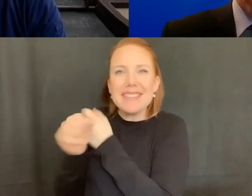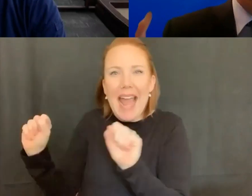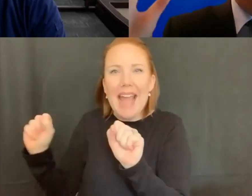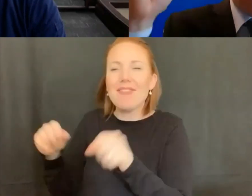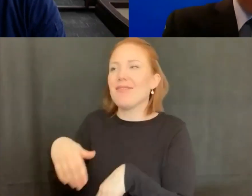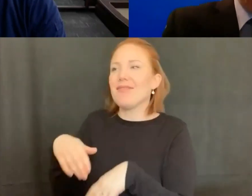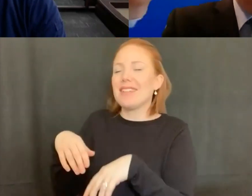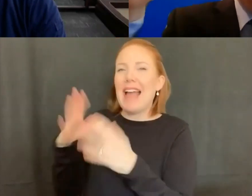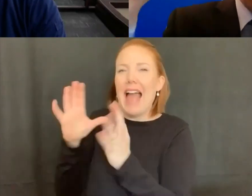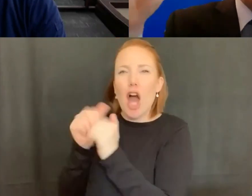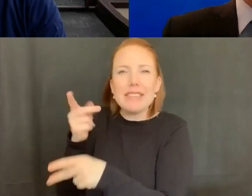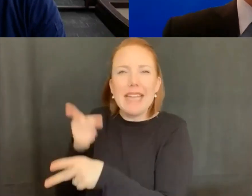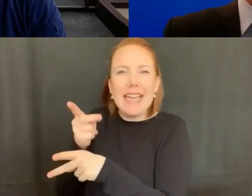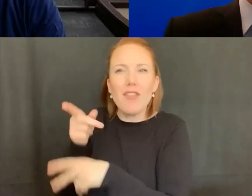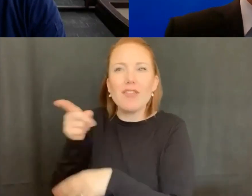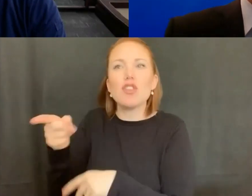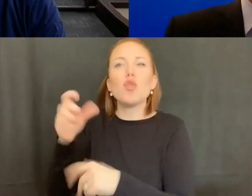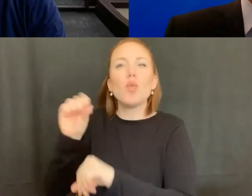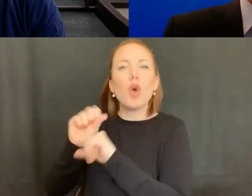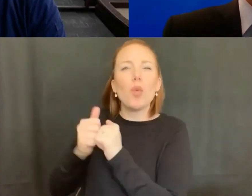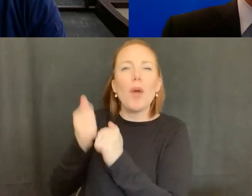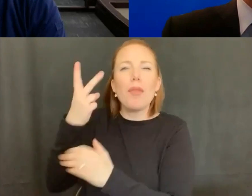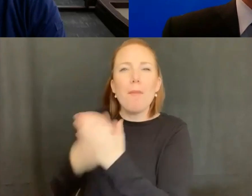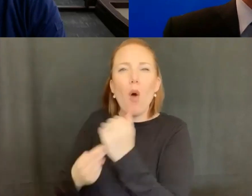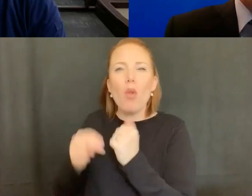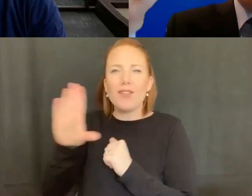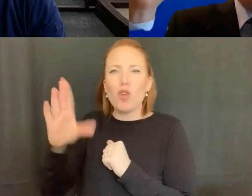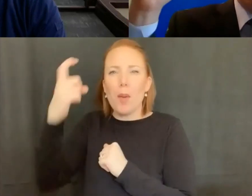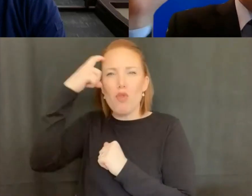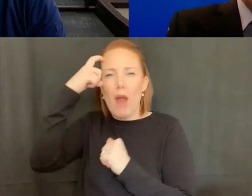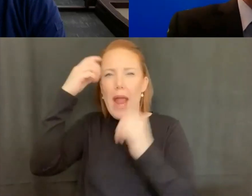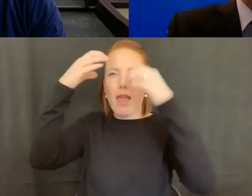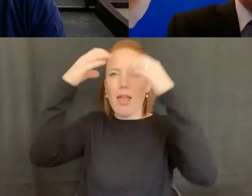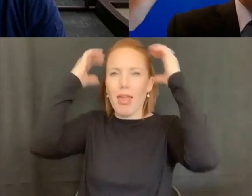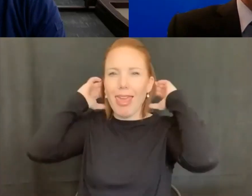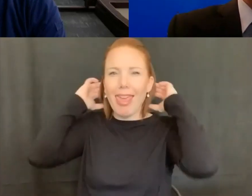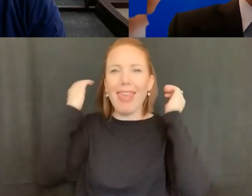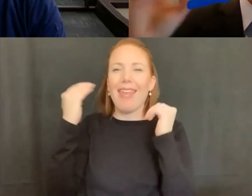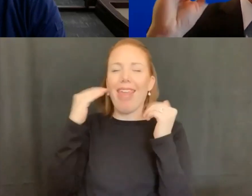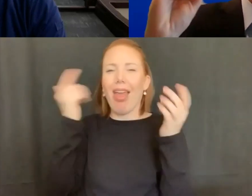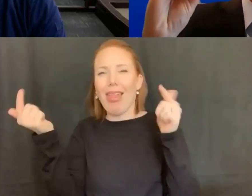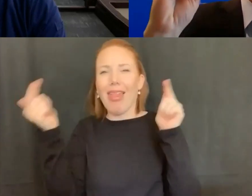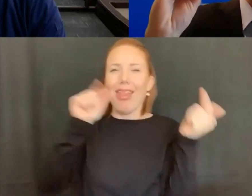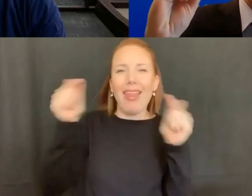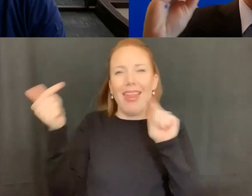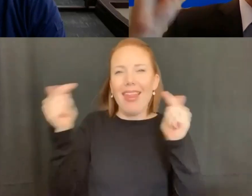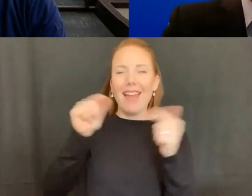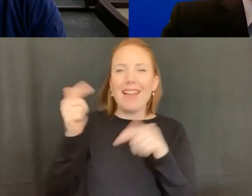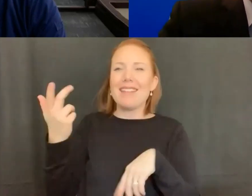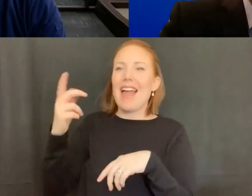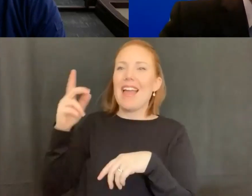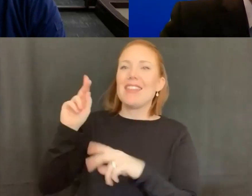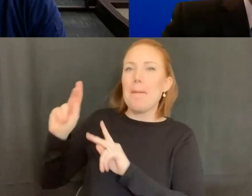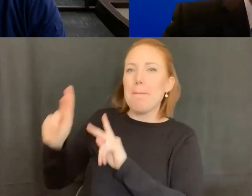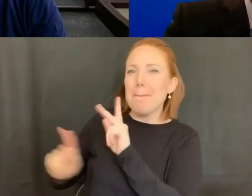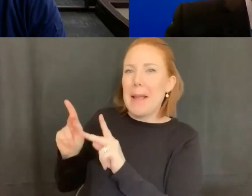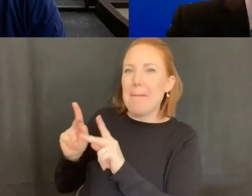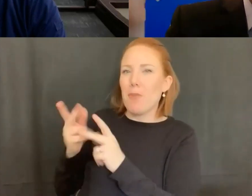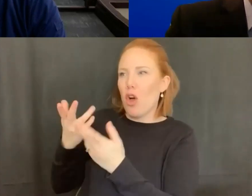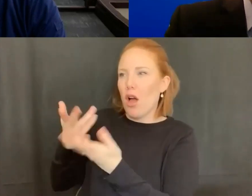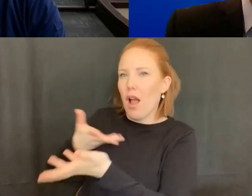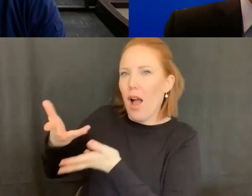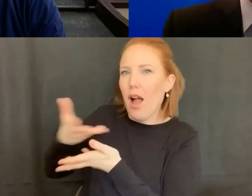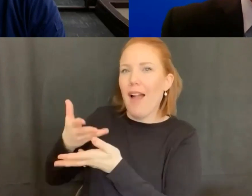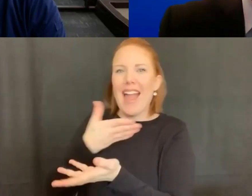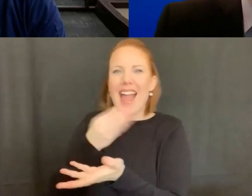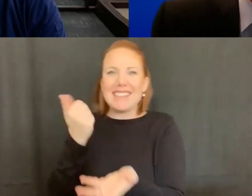So it requires working with sort of both sides of your brain all day. Are you sort of going back and forth between like the people person and the dentist?